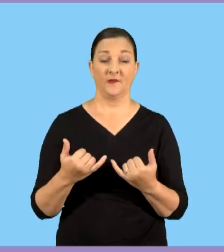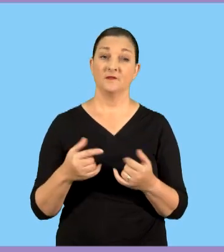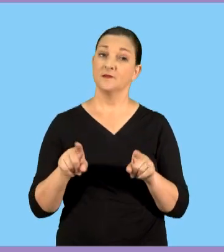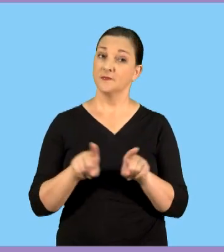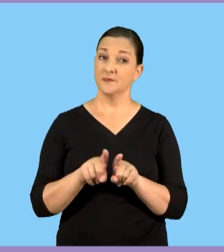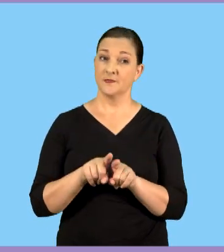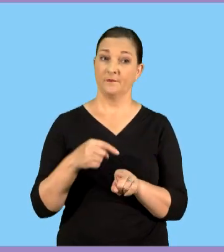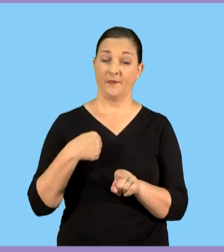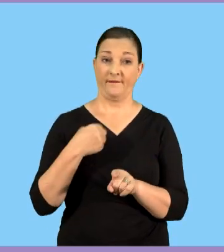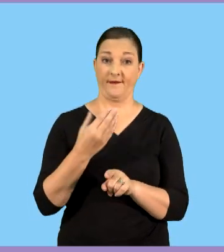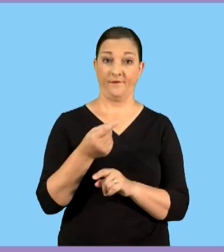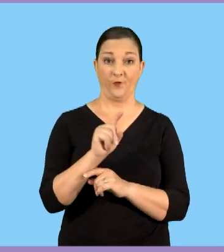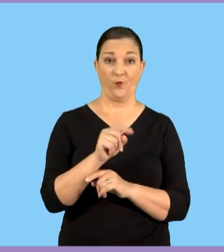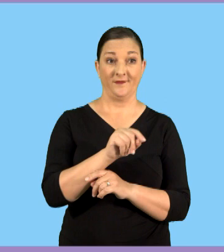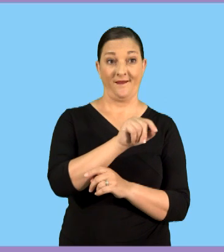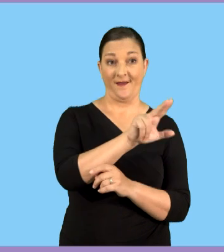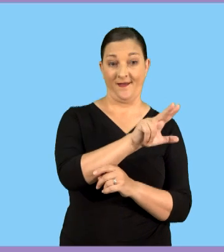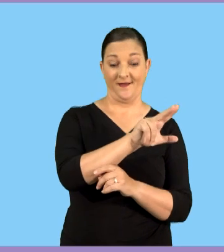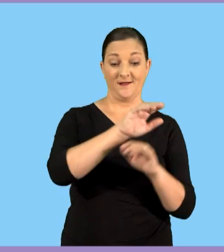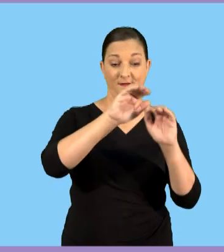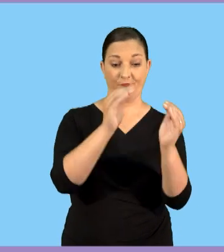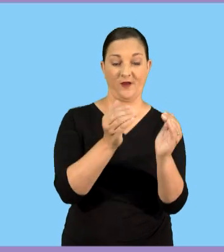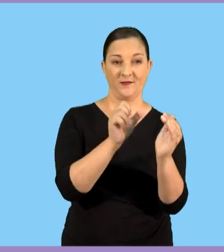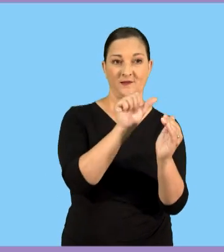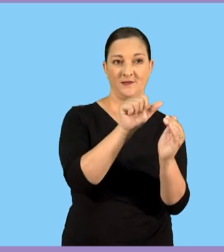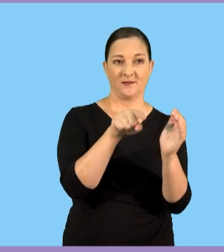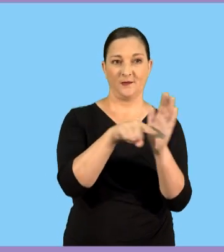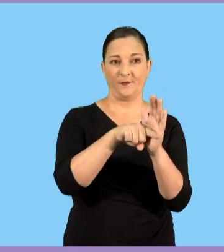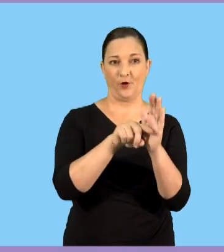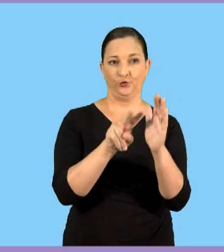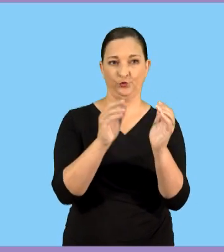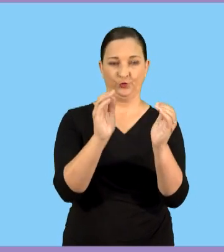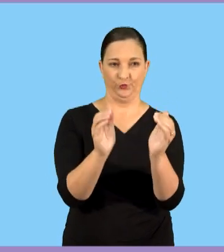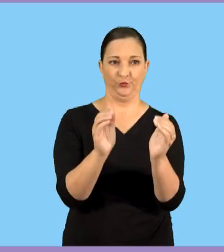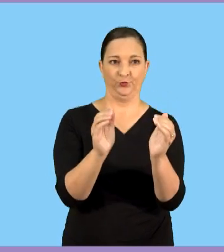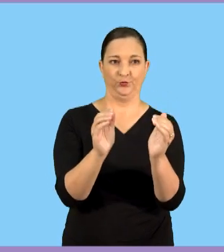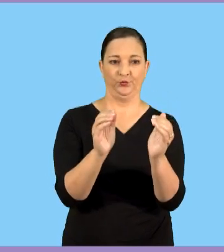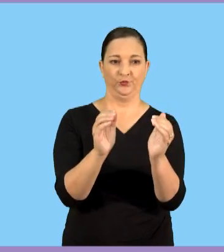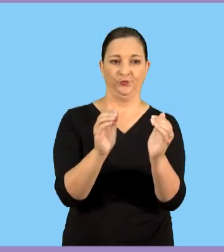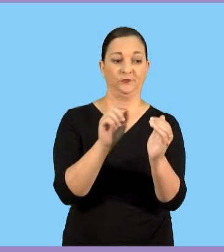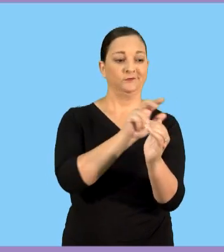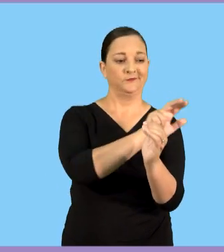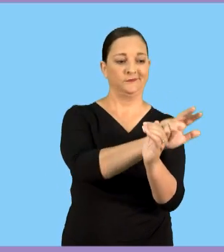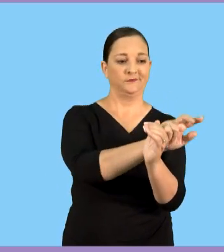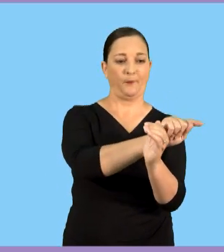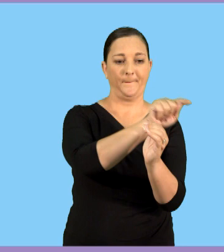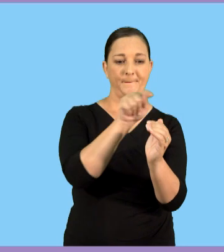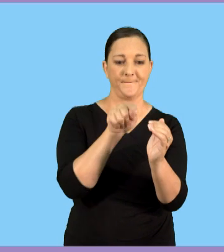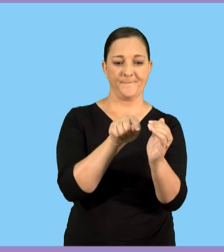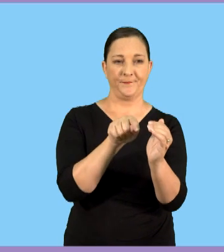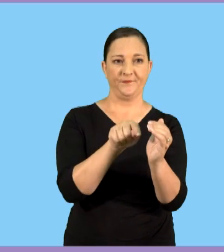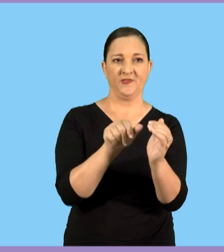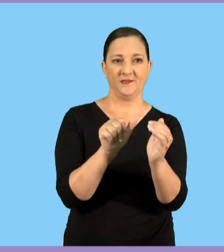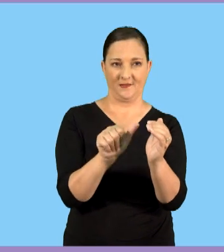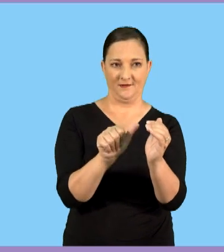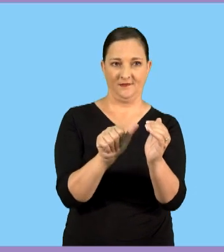The same if I have 8 multiplied by open bracket 6 minus 2. So I can distribute those